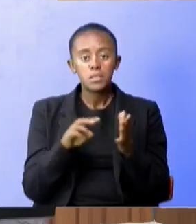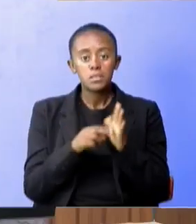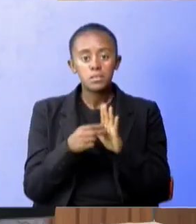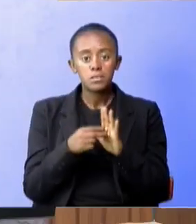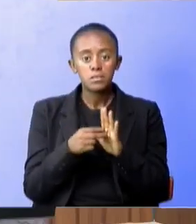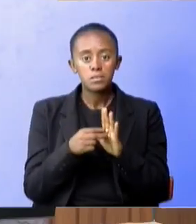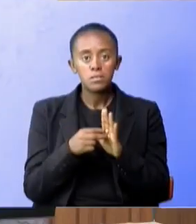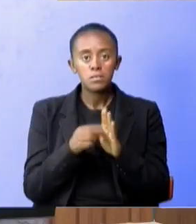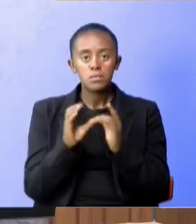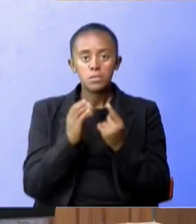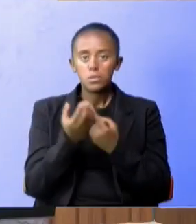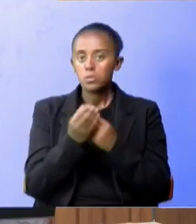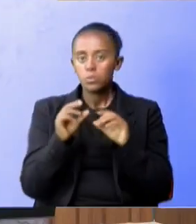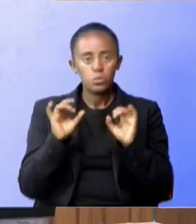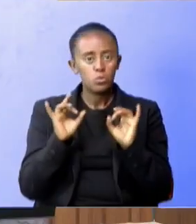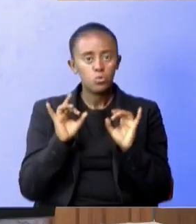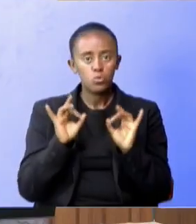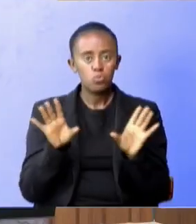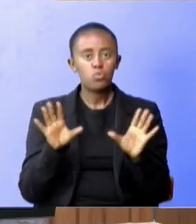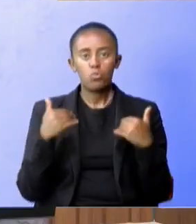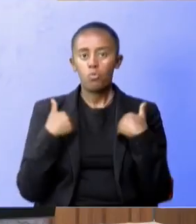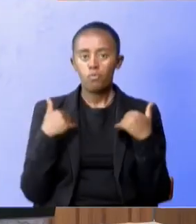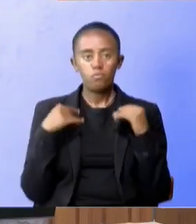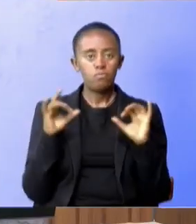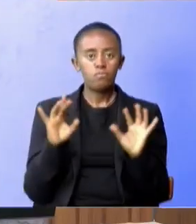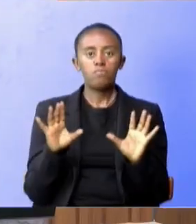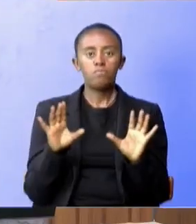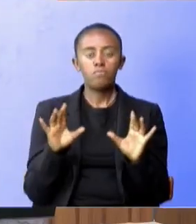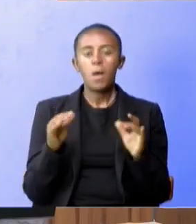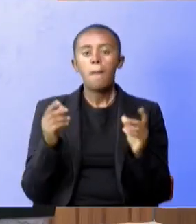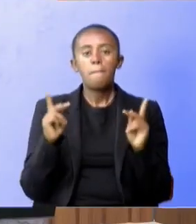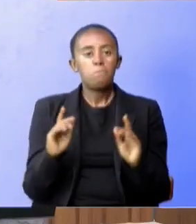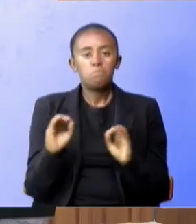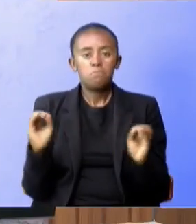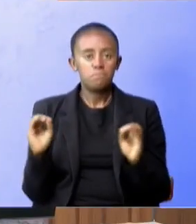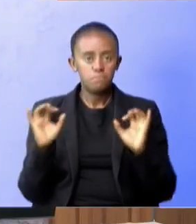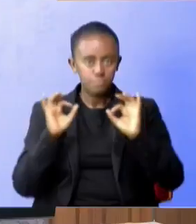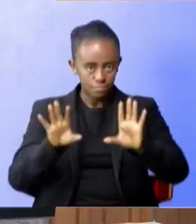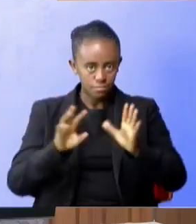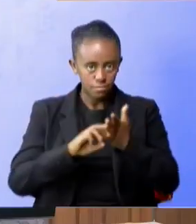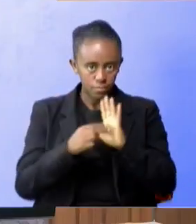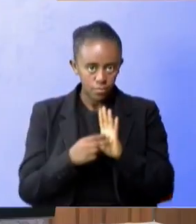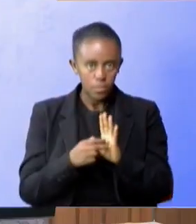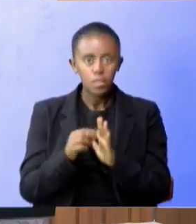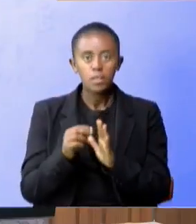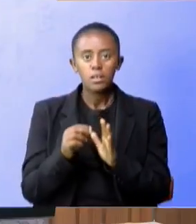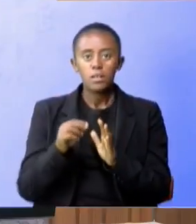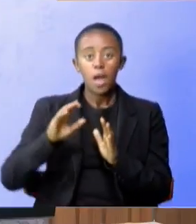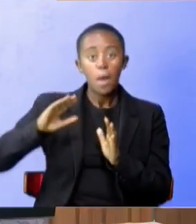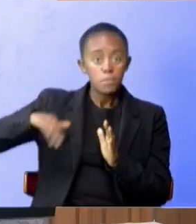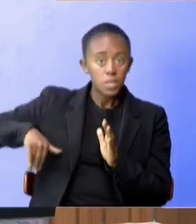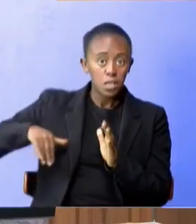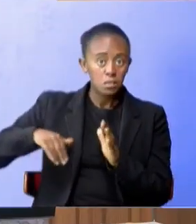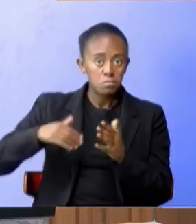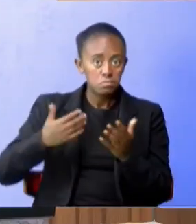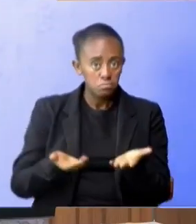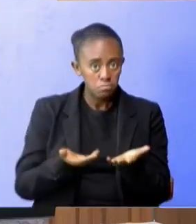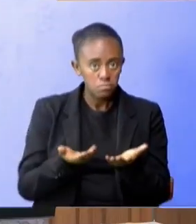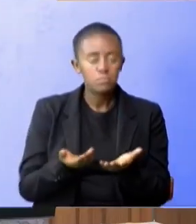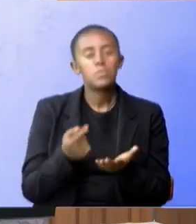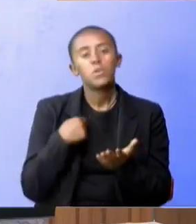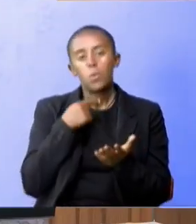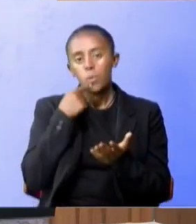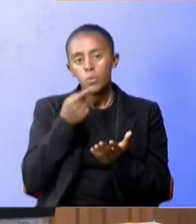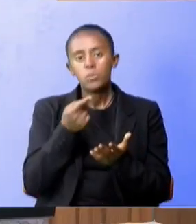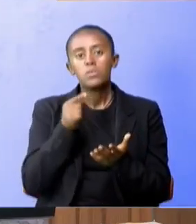state of not being there or not being present. So if we say someone is absent, we are saying that